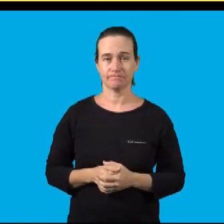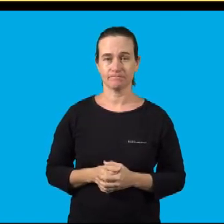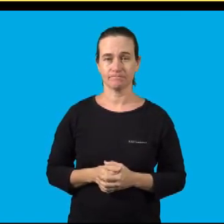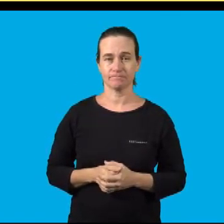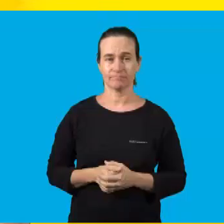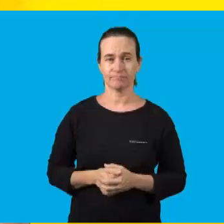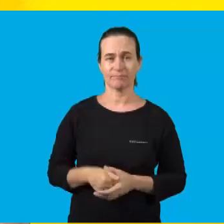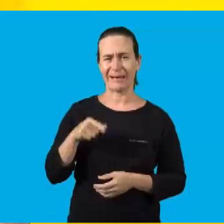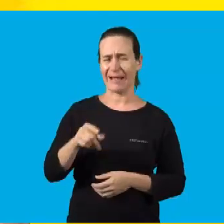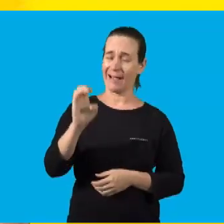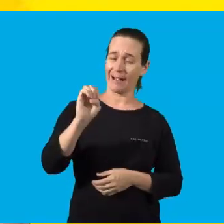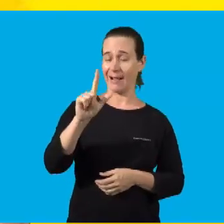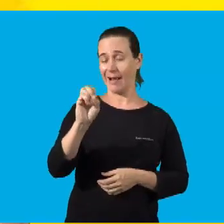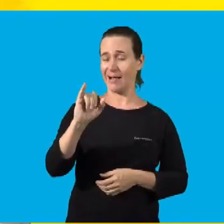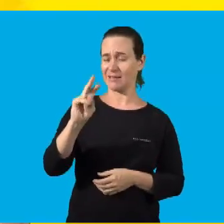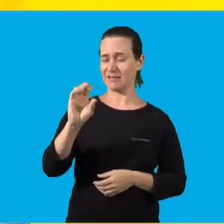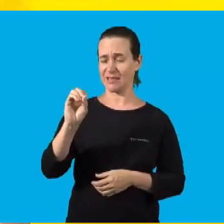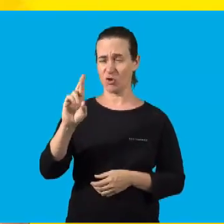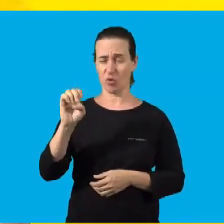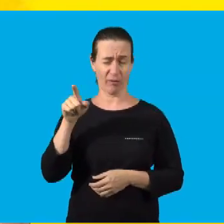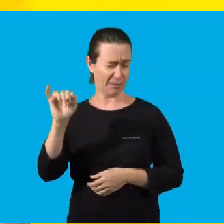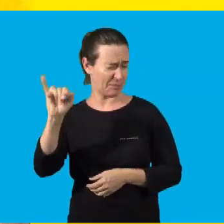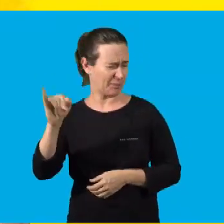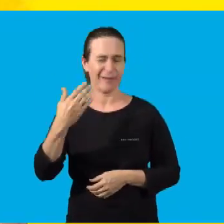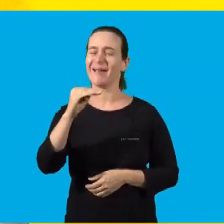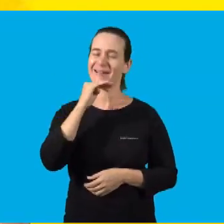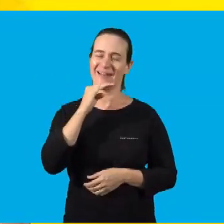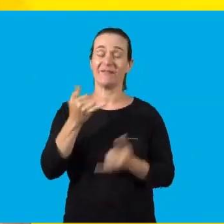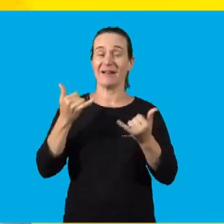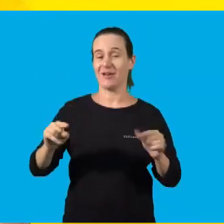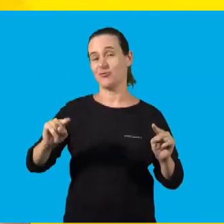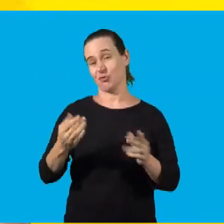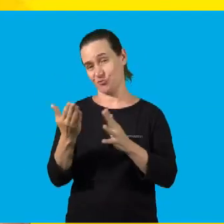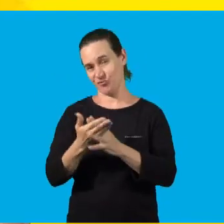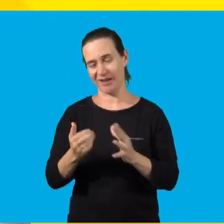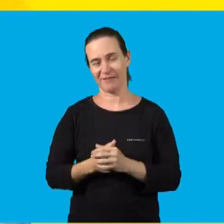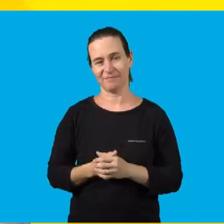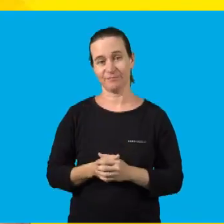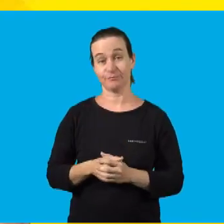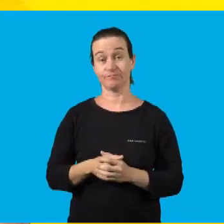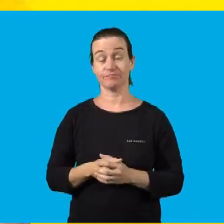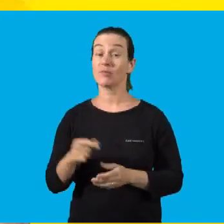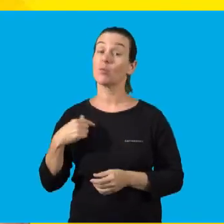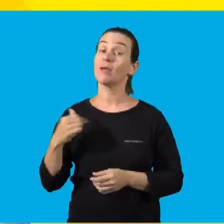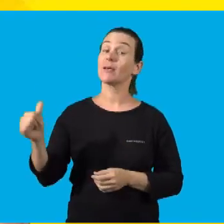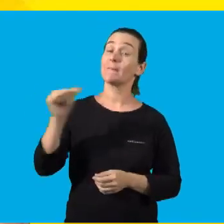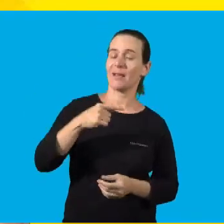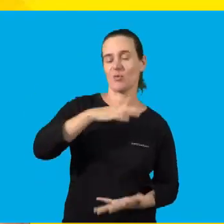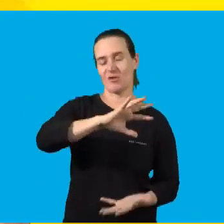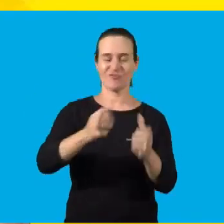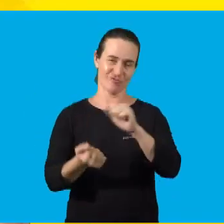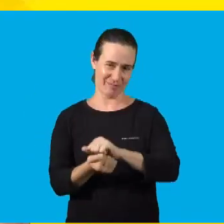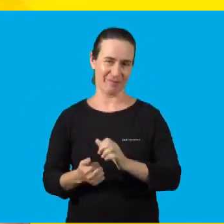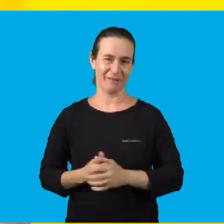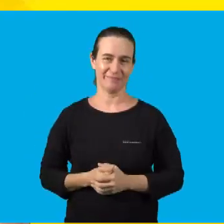Now, that is enough of Elsinore and the wickedness that ensues there. Let's take a quick commercial break, and then